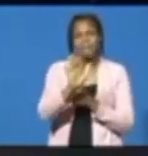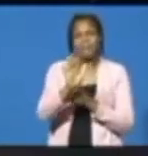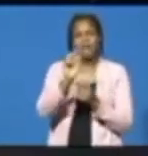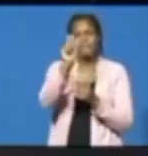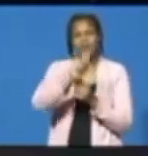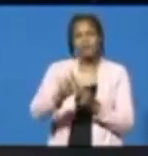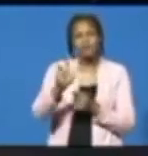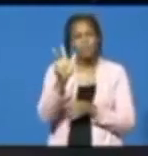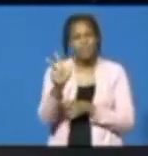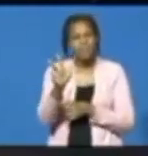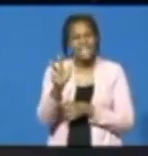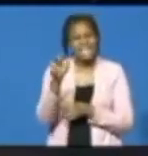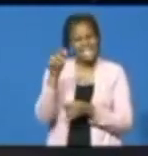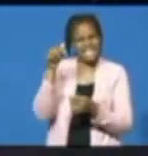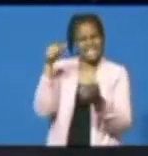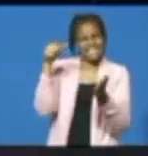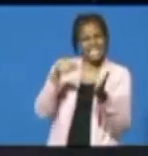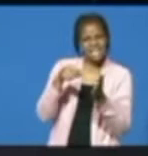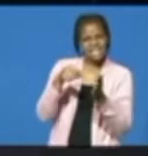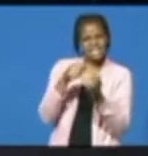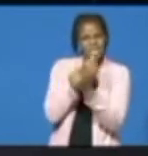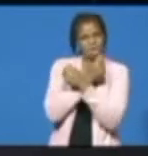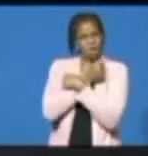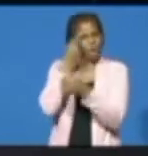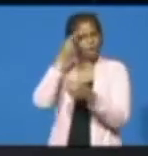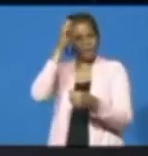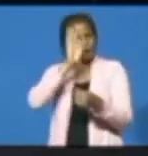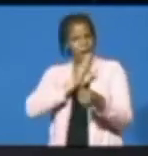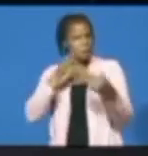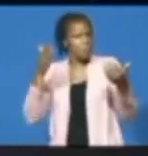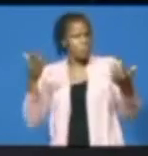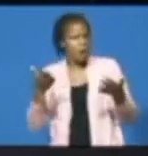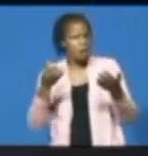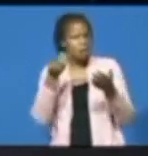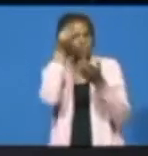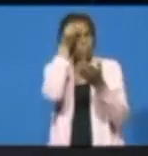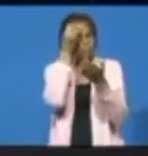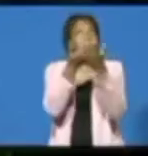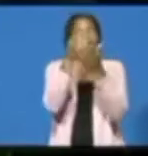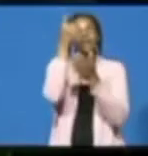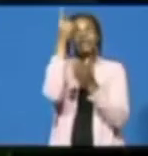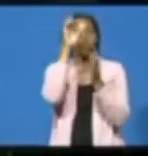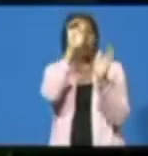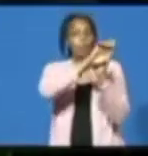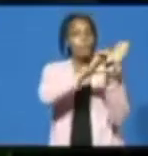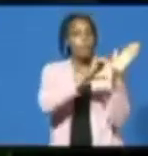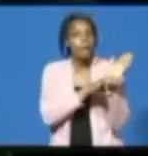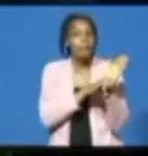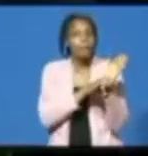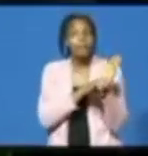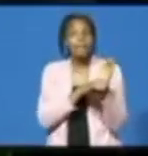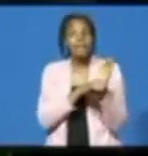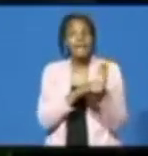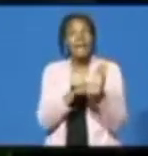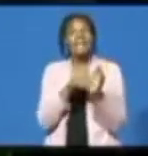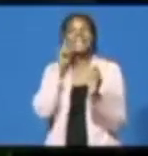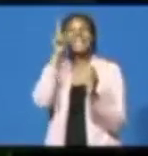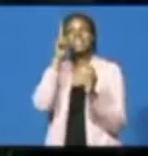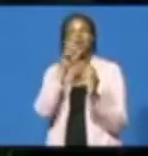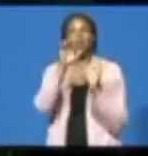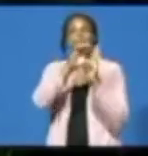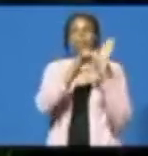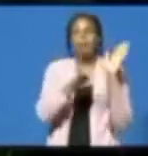3. This is love for God, to obey his commandments, and his